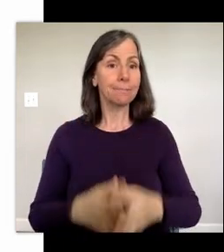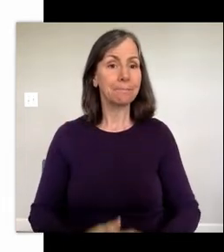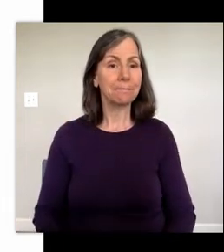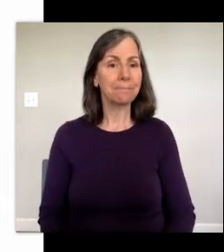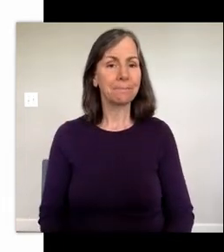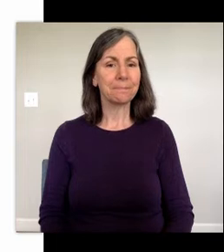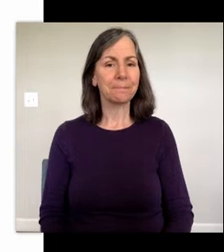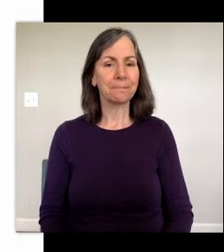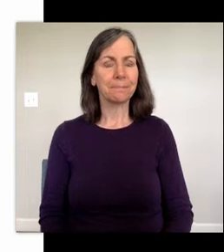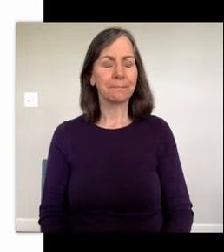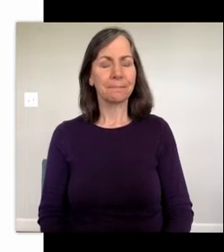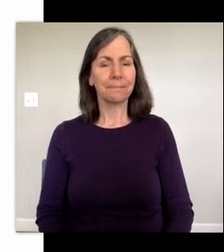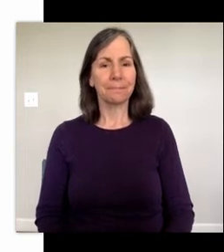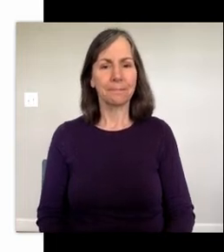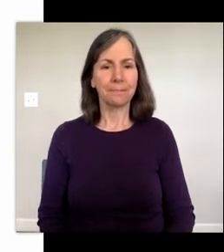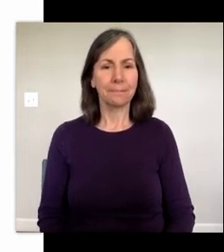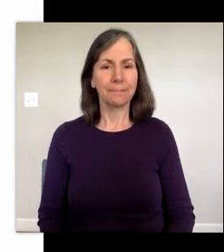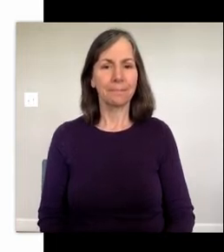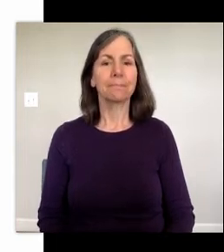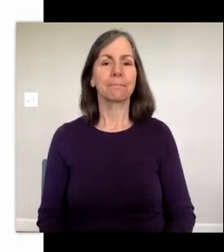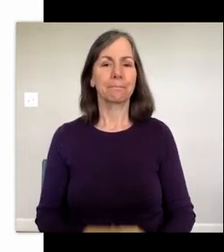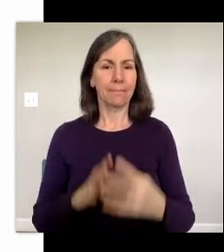and you can copy,